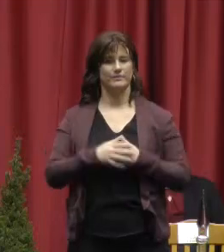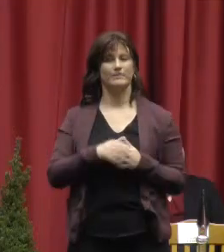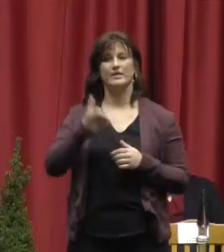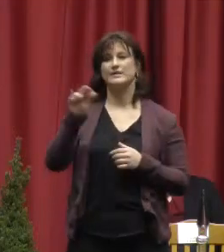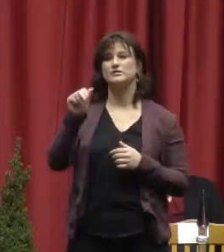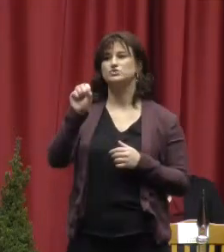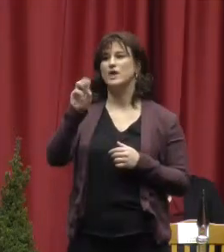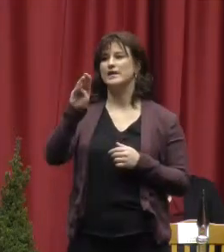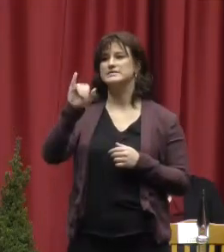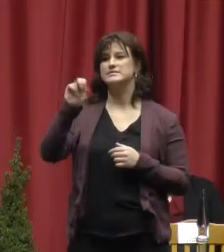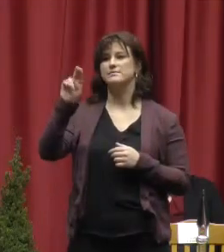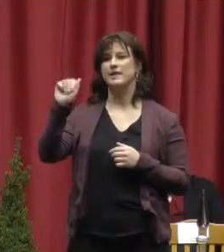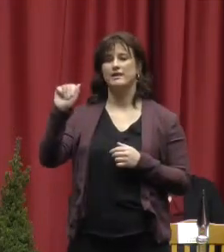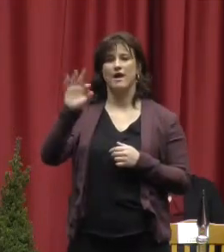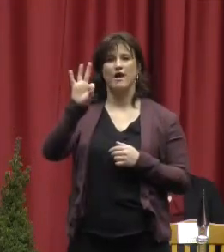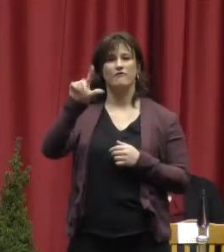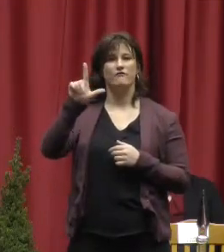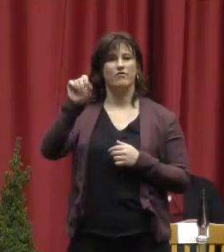Jasmina Flores,